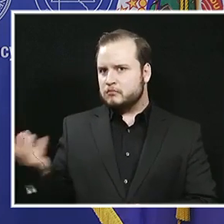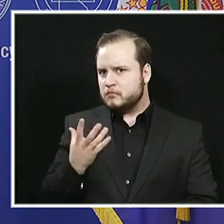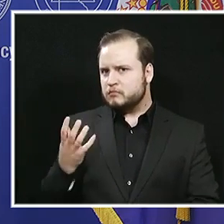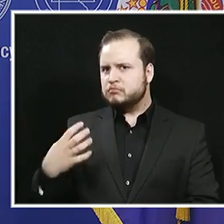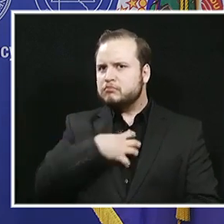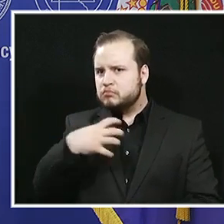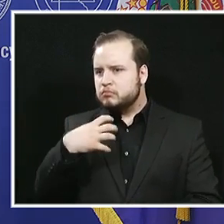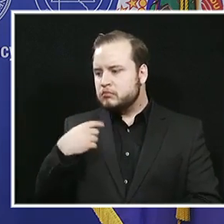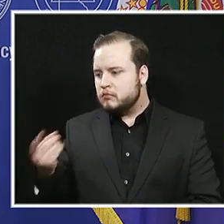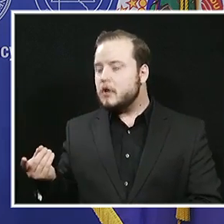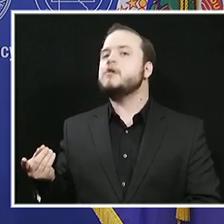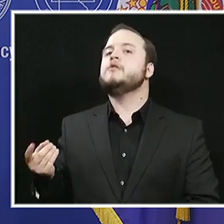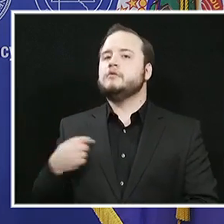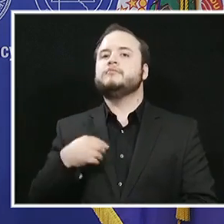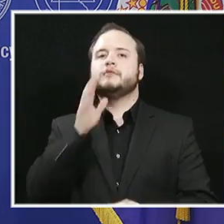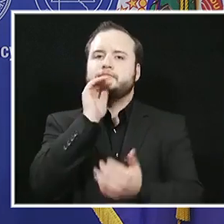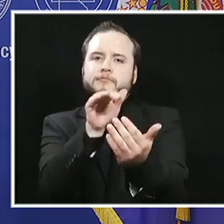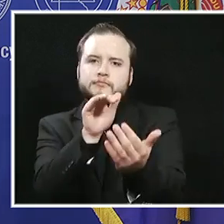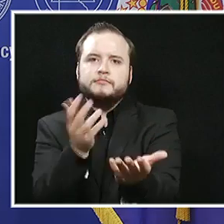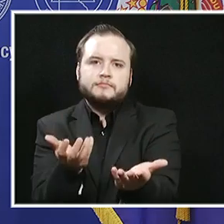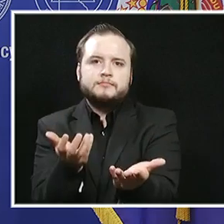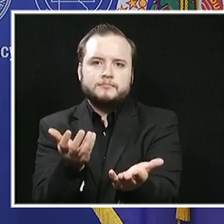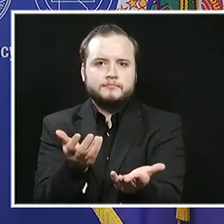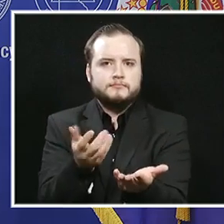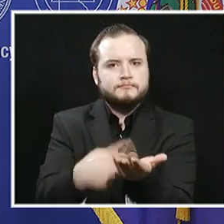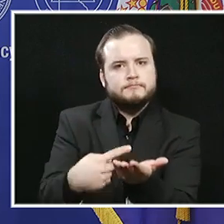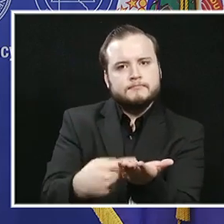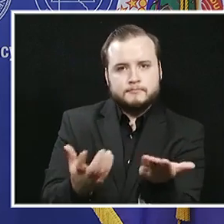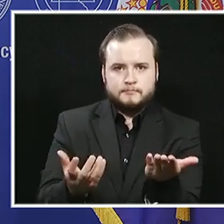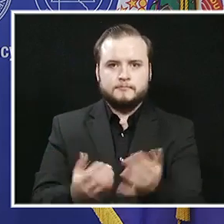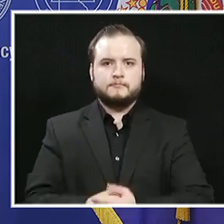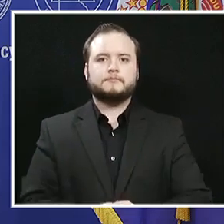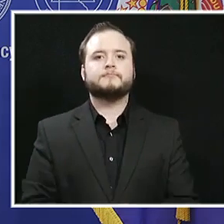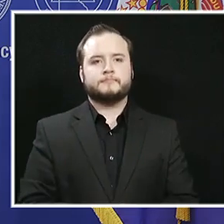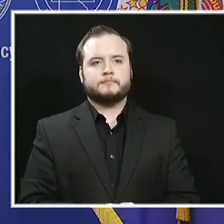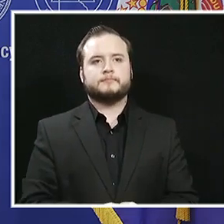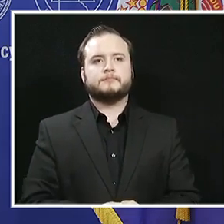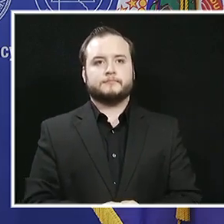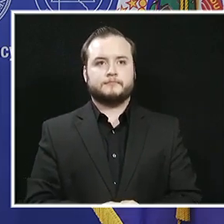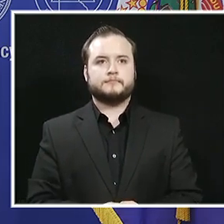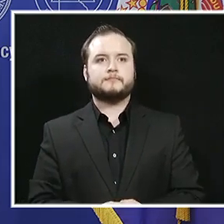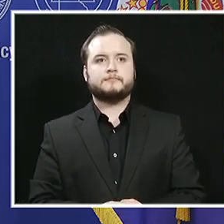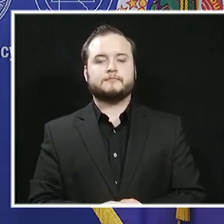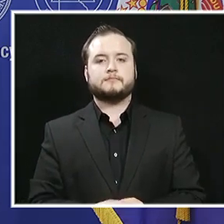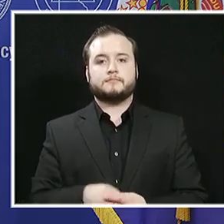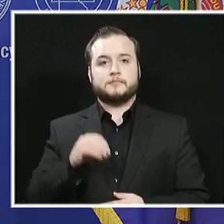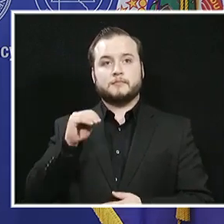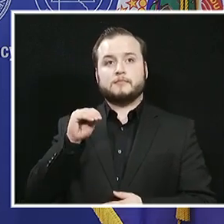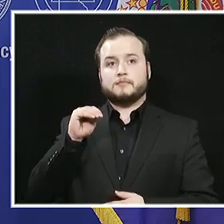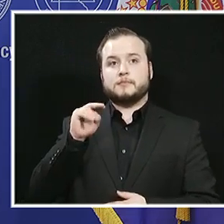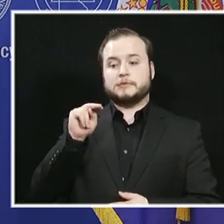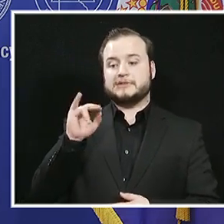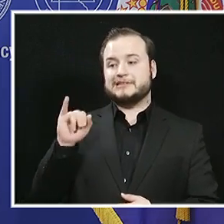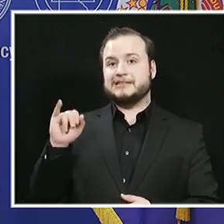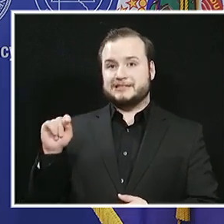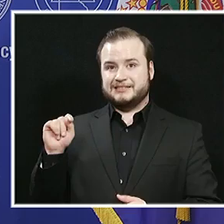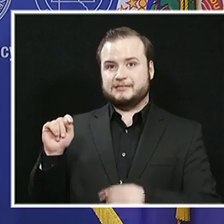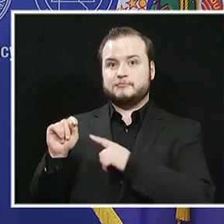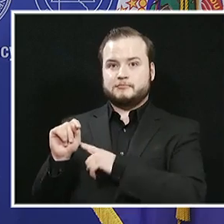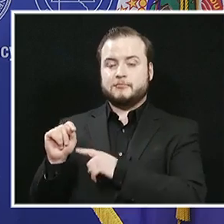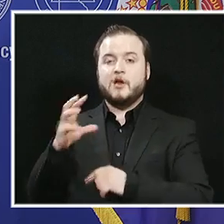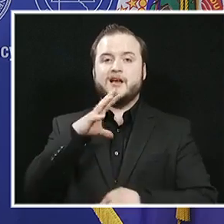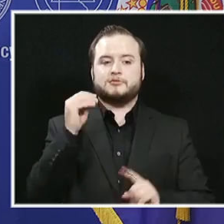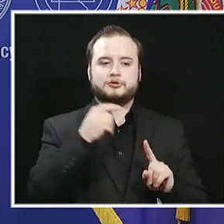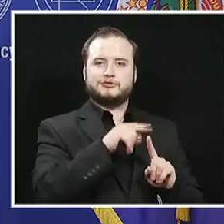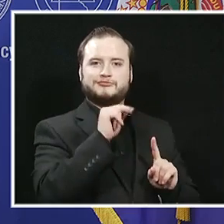the Minnesota Symptom Screener from our Department of IT, a great partnership between Target, state government, and the Minnesota Safety Council.